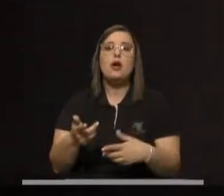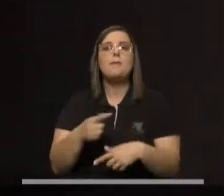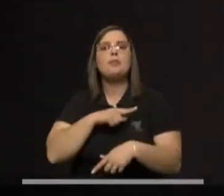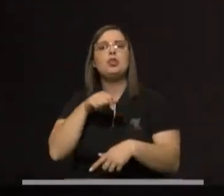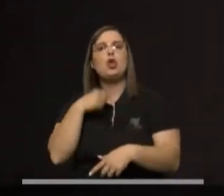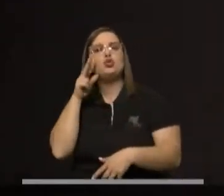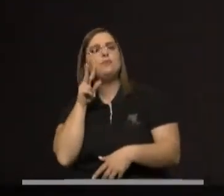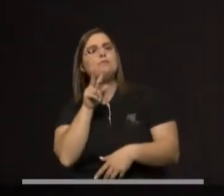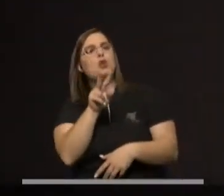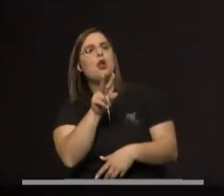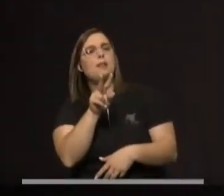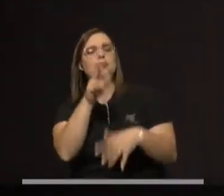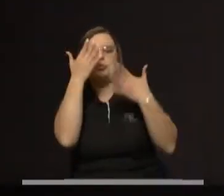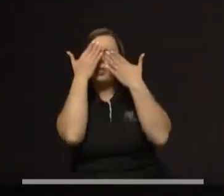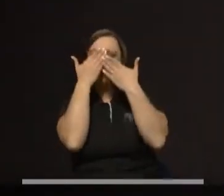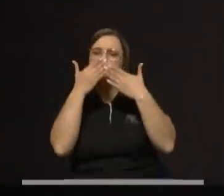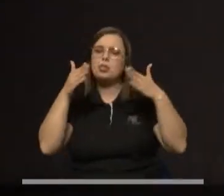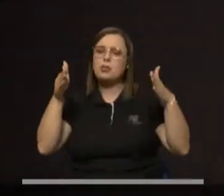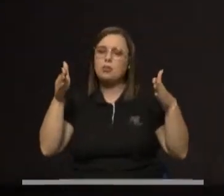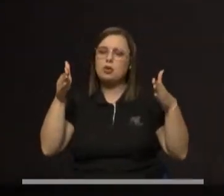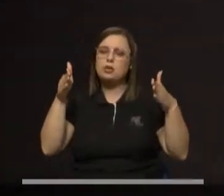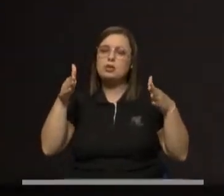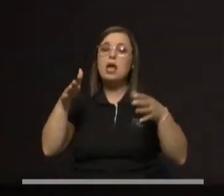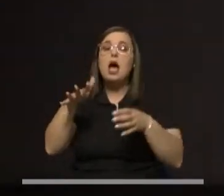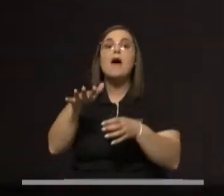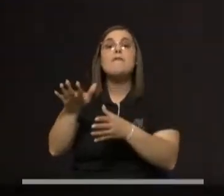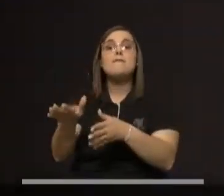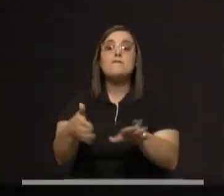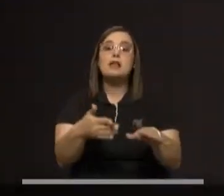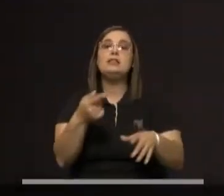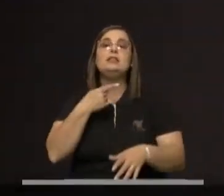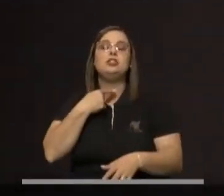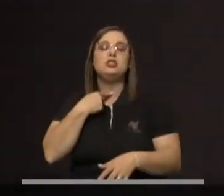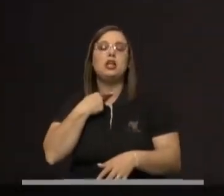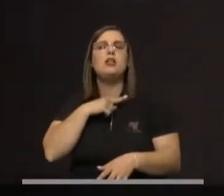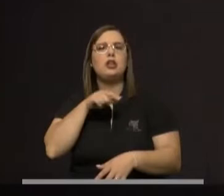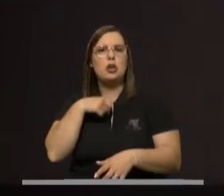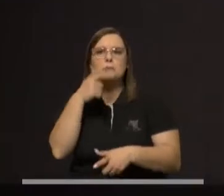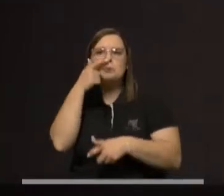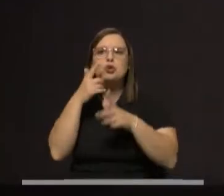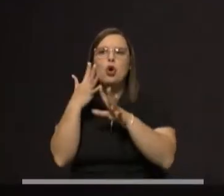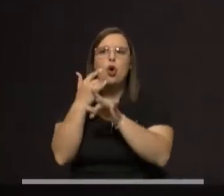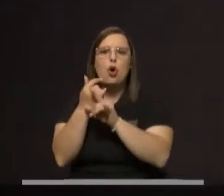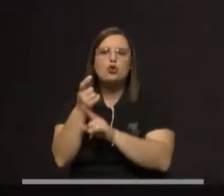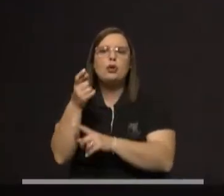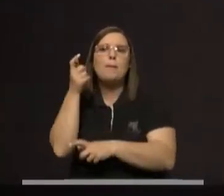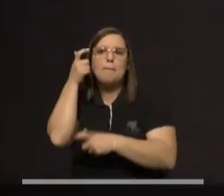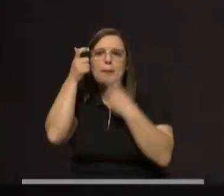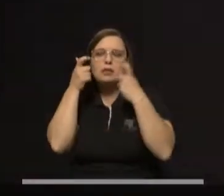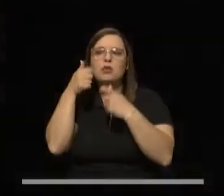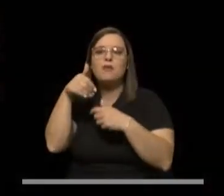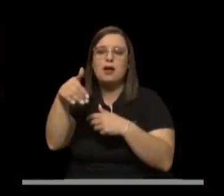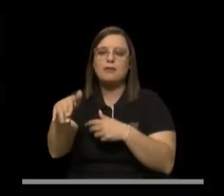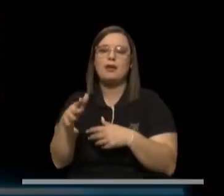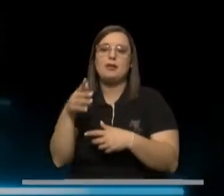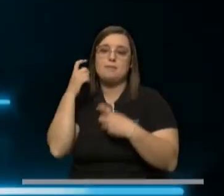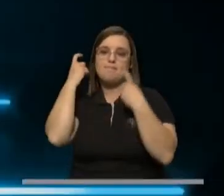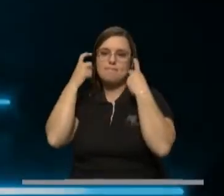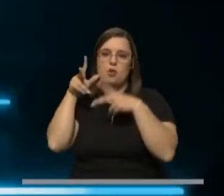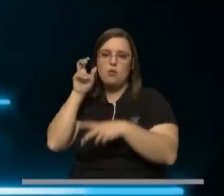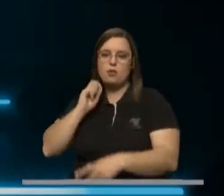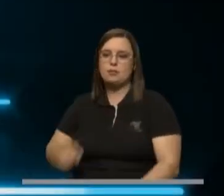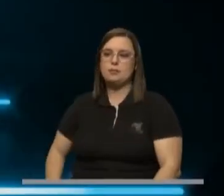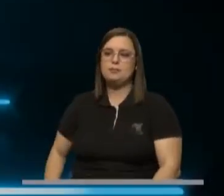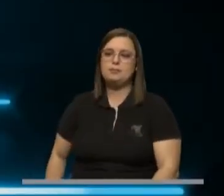Now the time has come for us to look at democracy in the digital era and to listen to another important thinker.